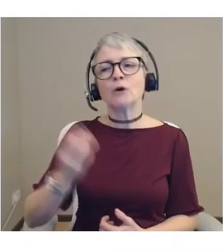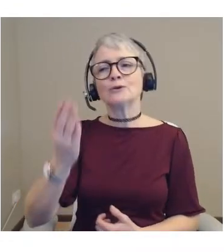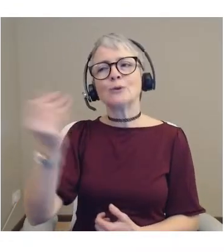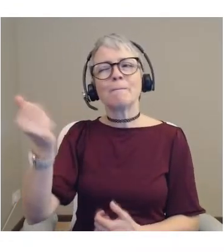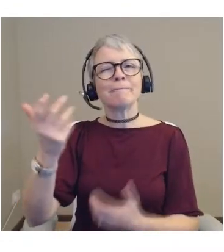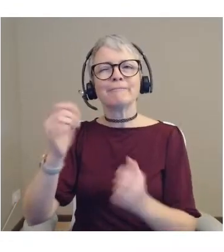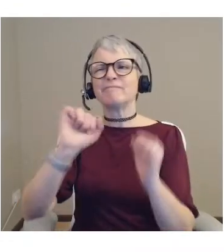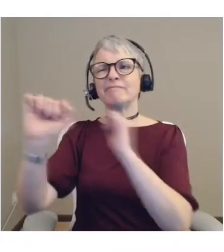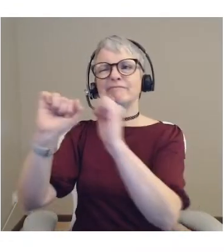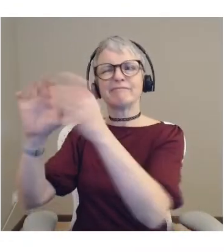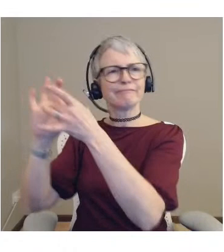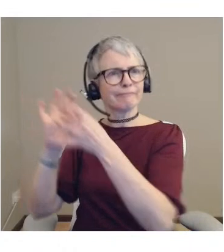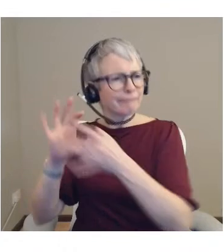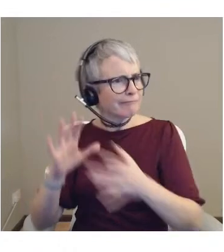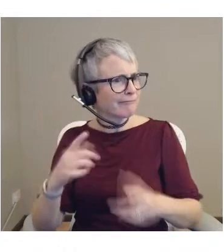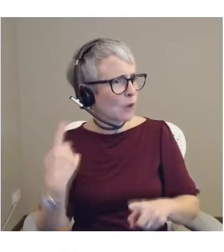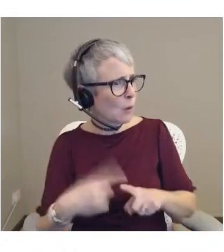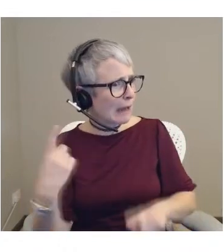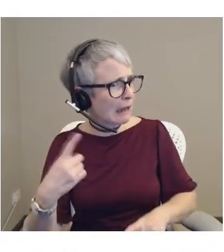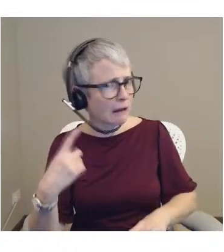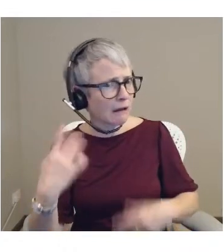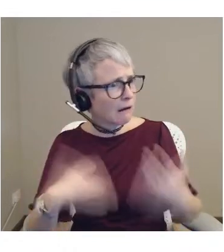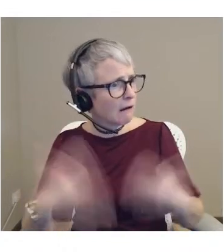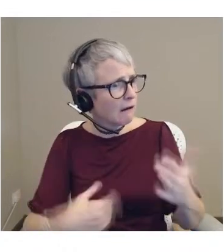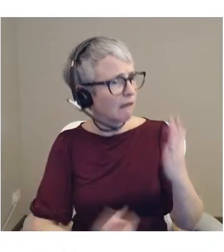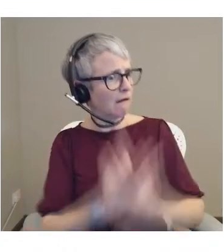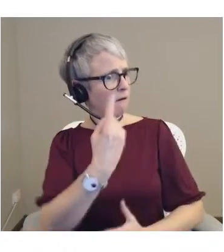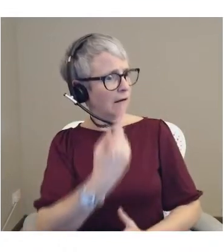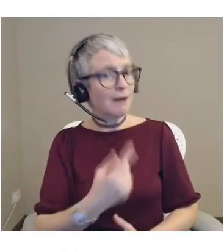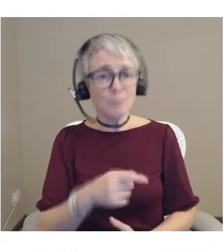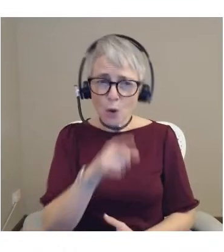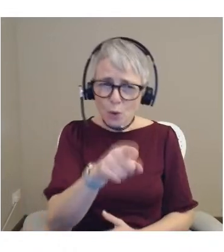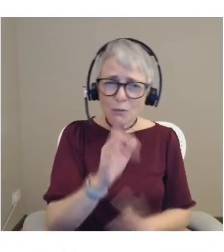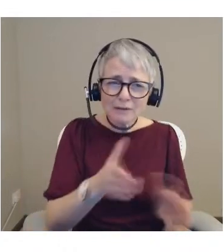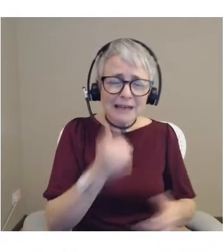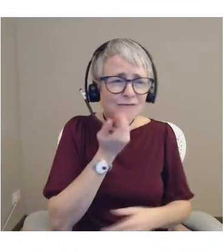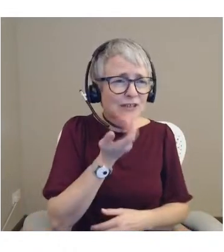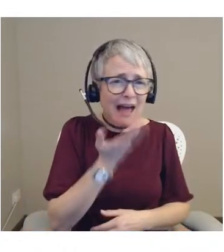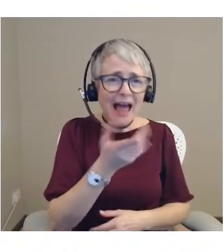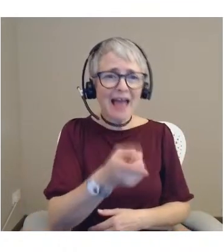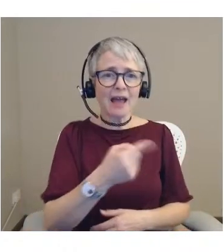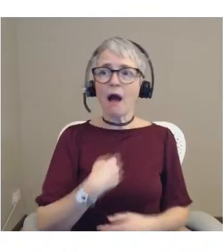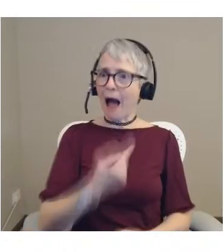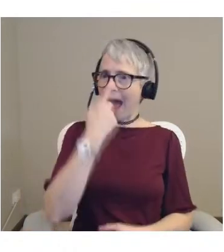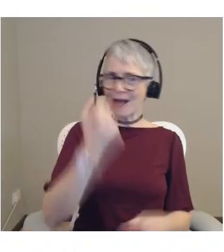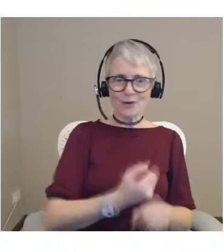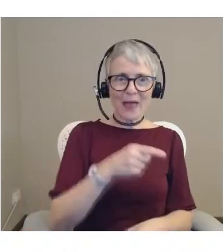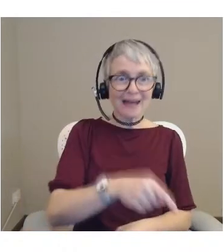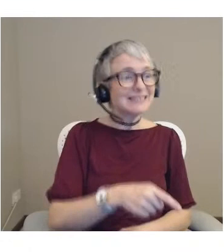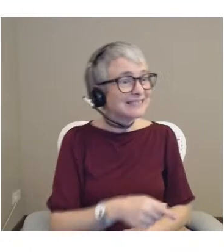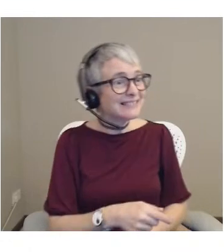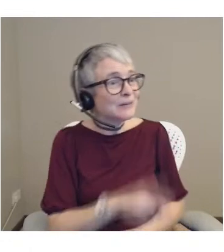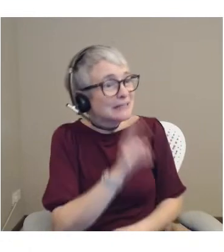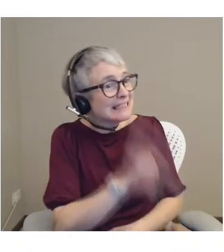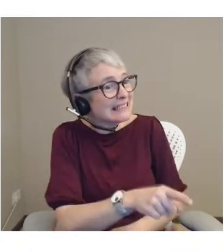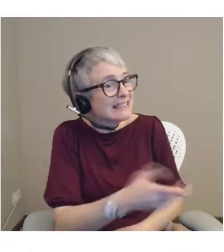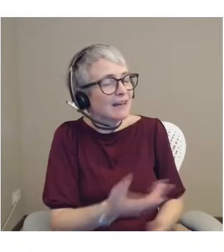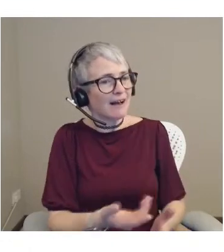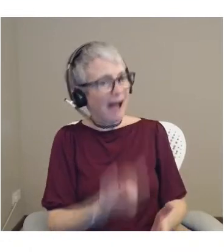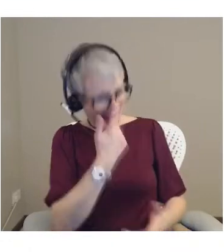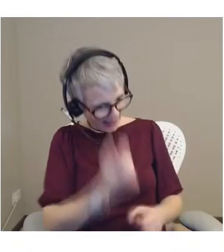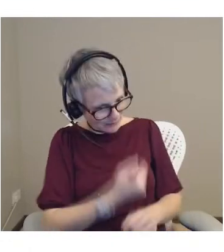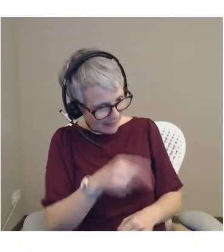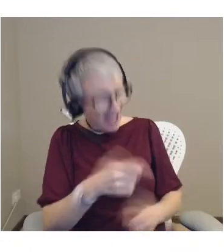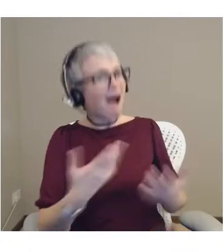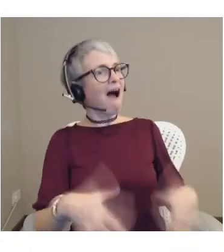to do so much so quickly. Yeah. And I'm guessing you see that every day when you're sat in front of somebody. They're going, wow, I can do this now. Yeah. That's also that transformative moment,